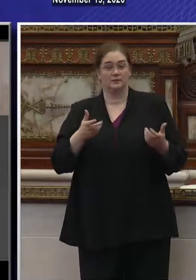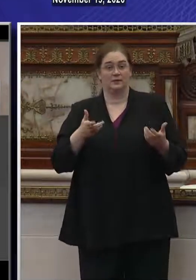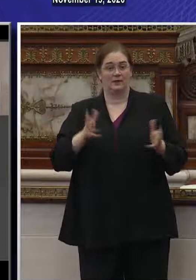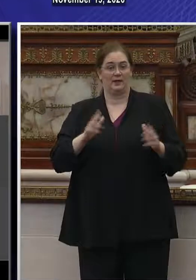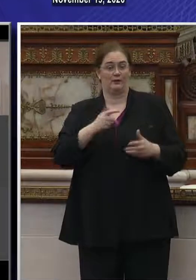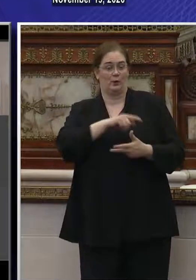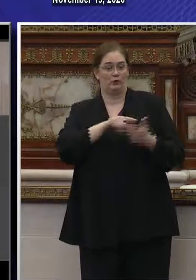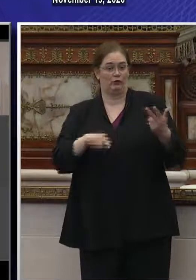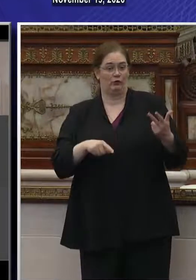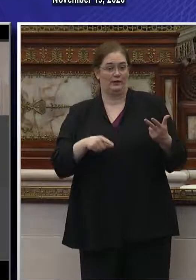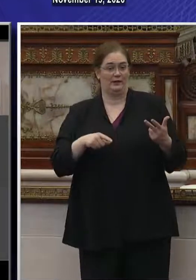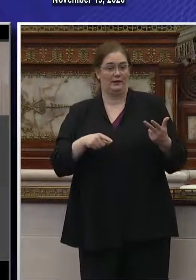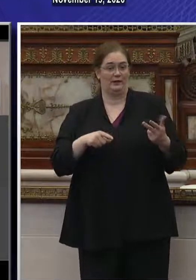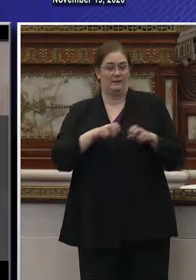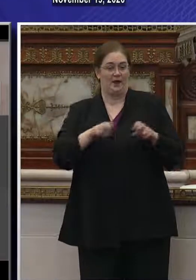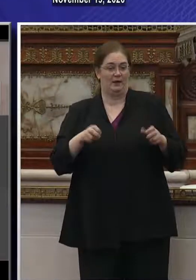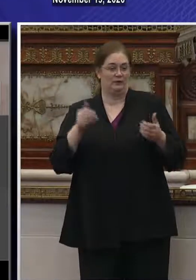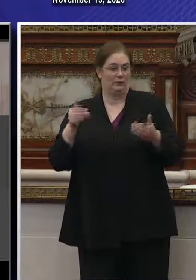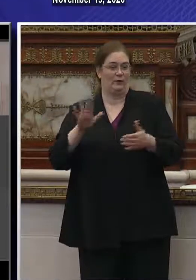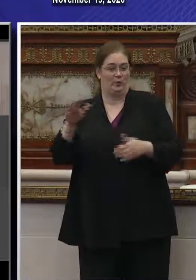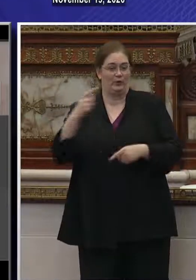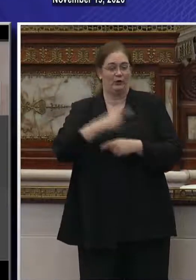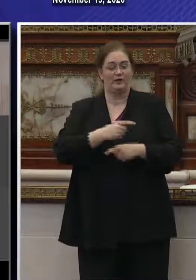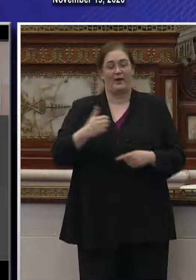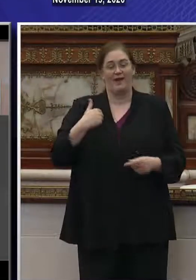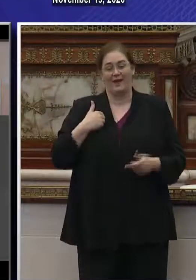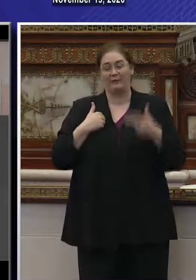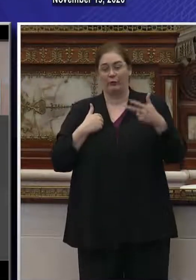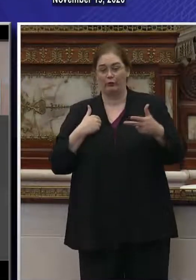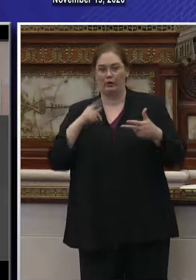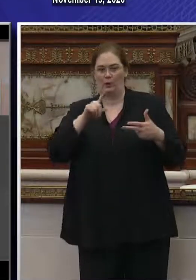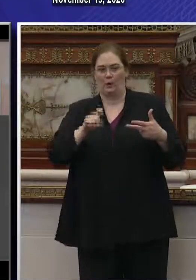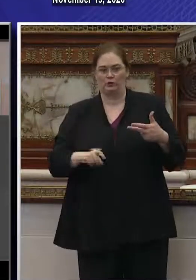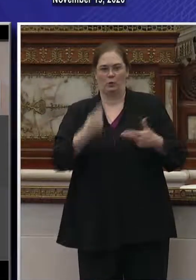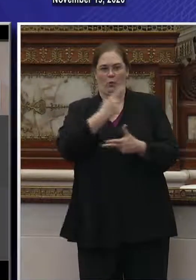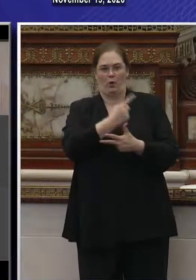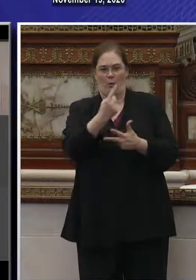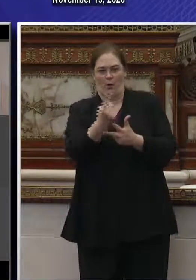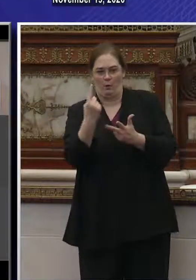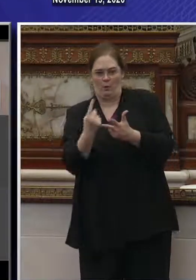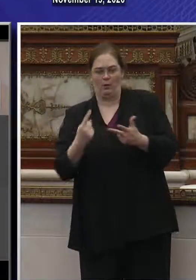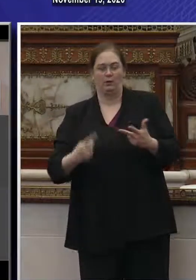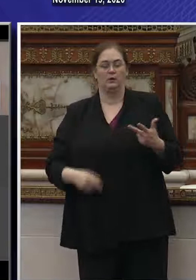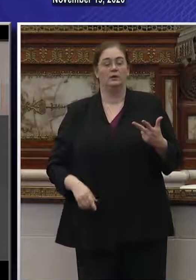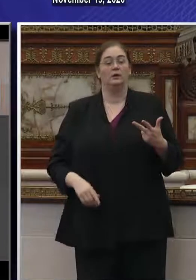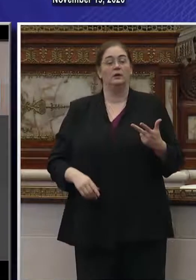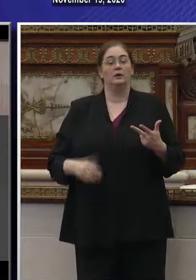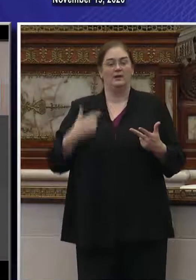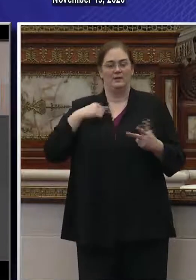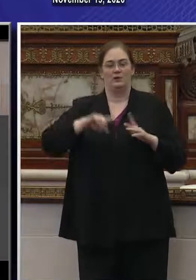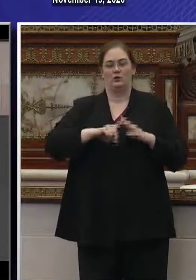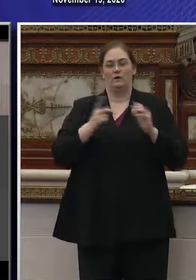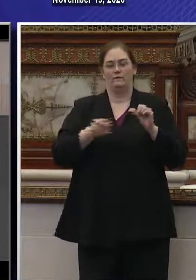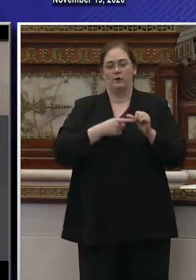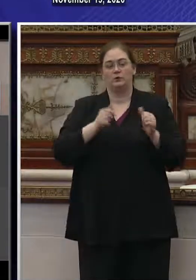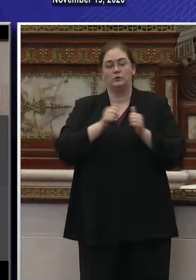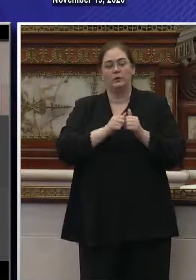three panelists move on with the day. I get three questions, one for each one of them. Let me start off